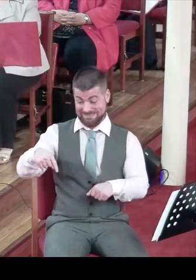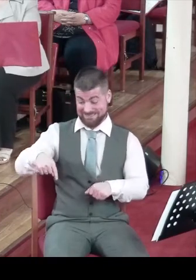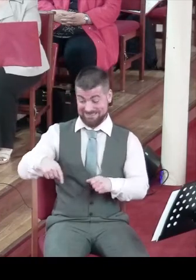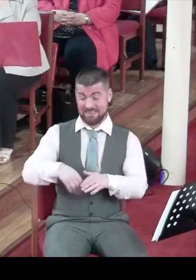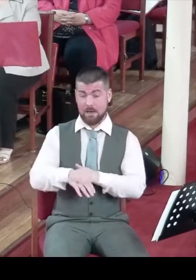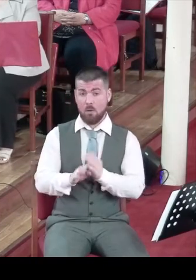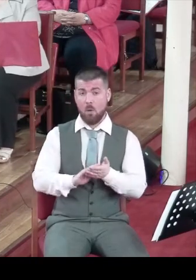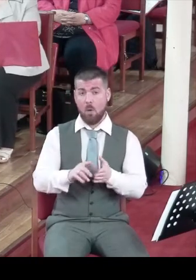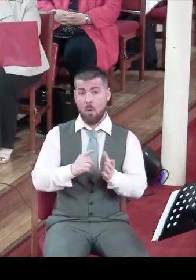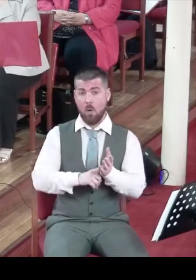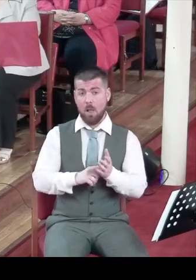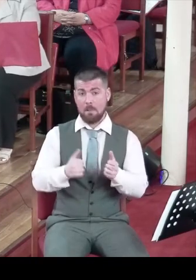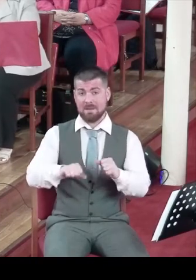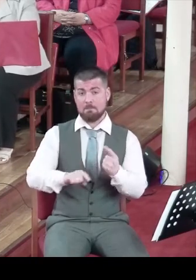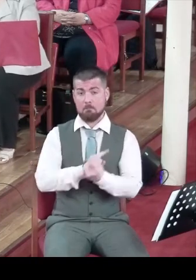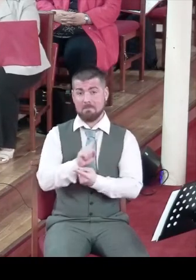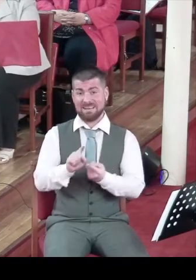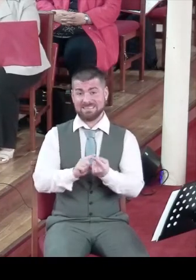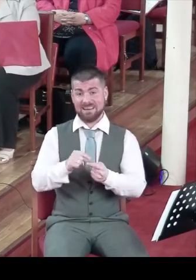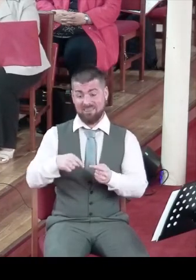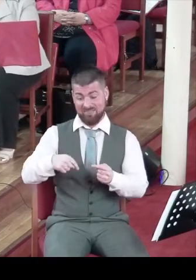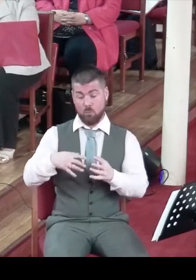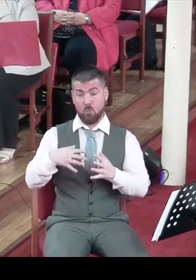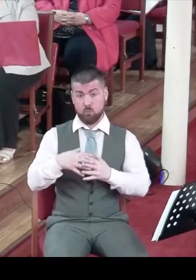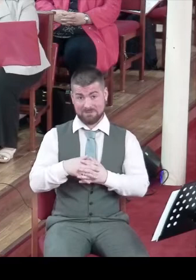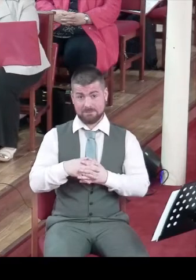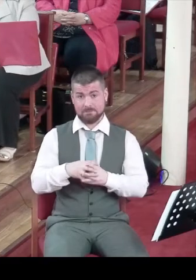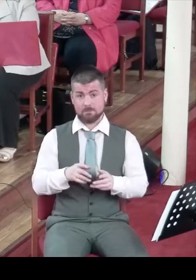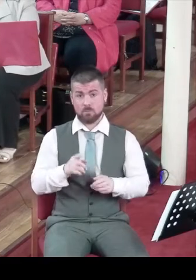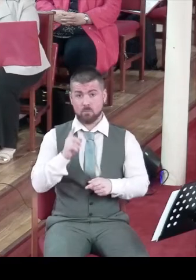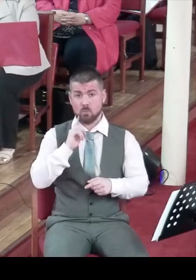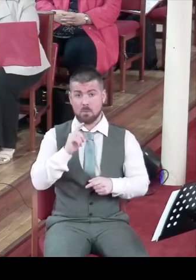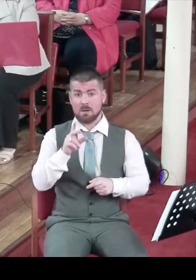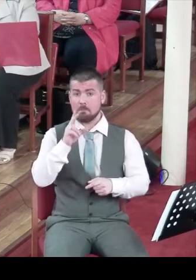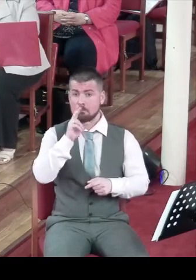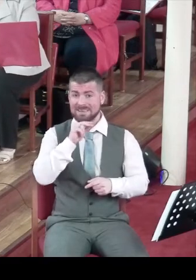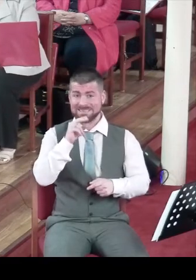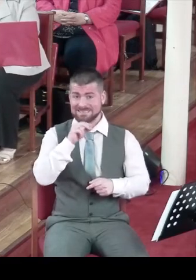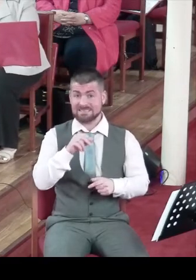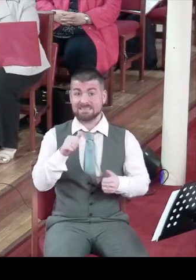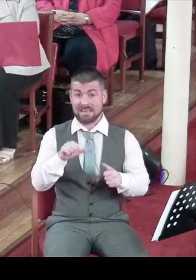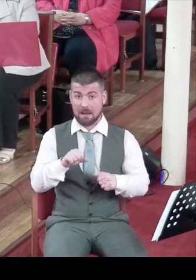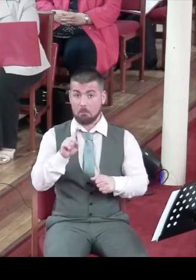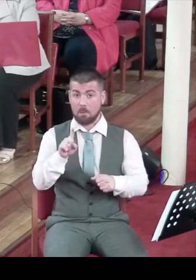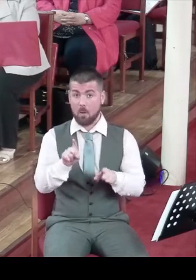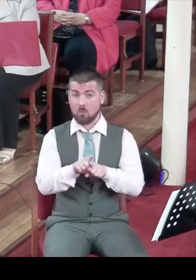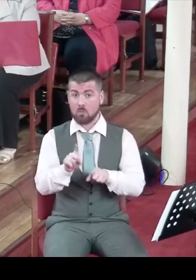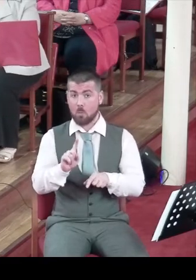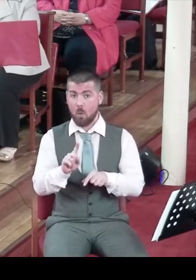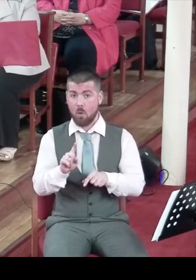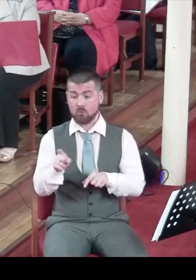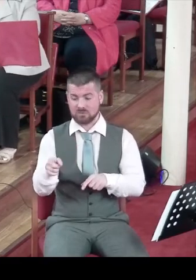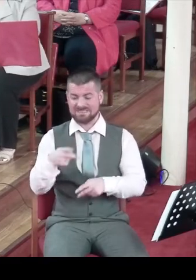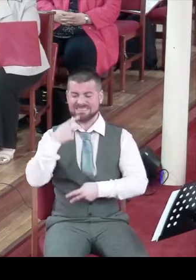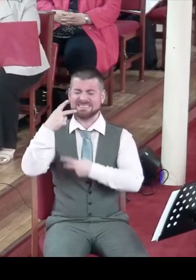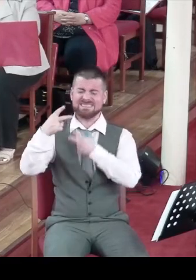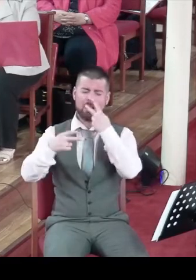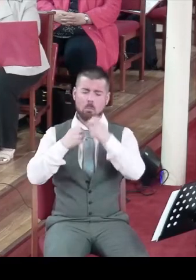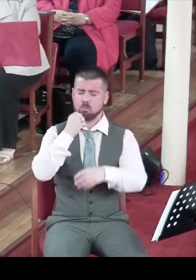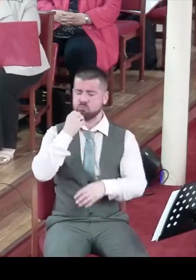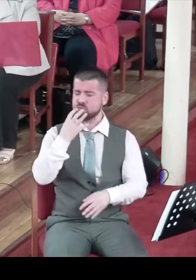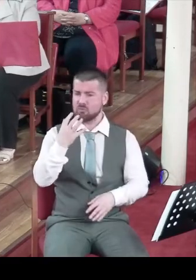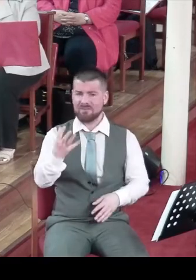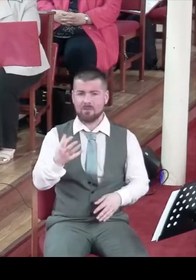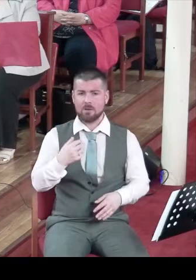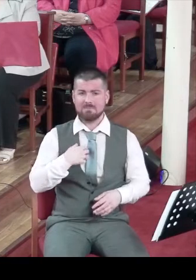was here at the meeting just during the week. And not only did she speak, but she sang beautifully. I was sitting